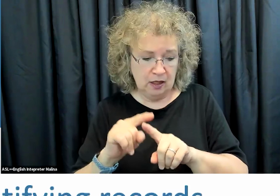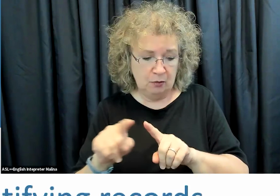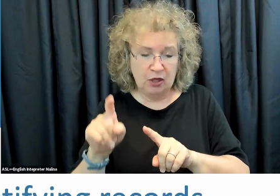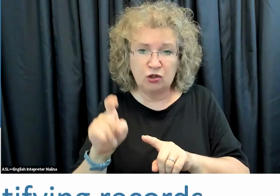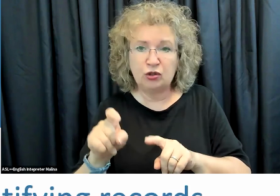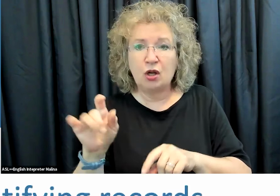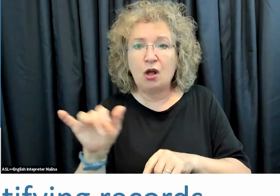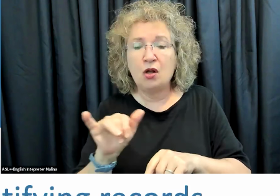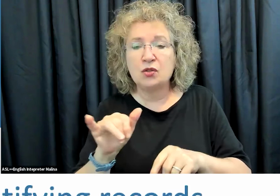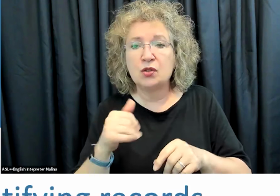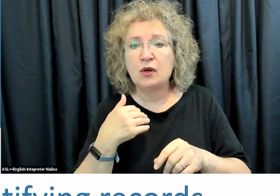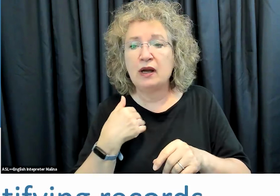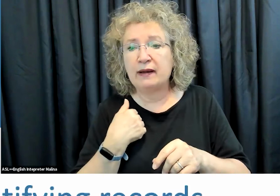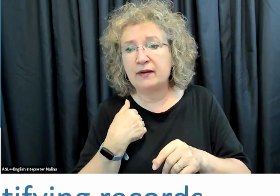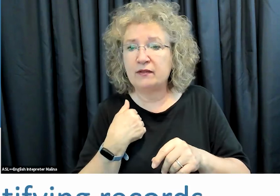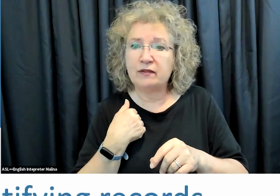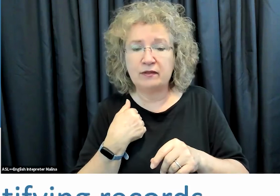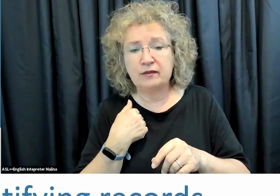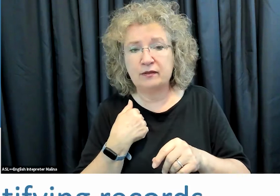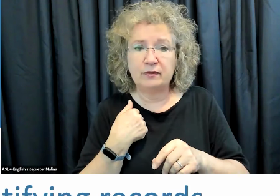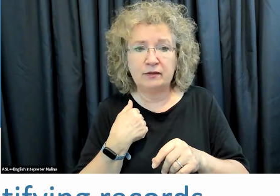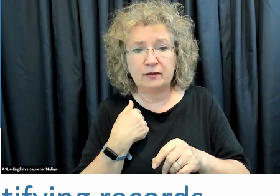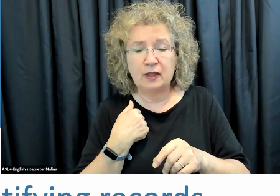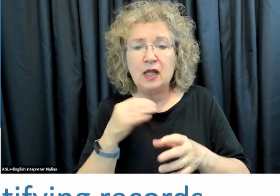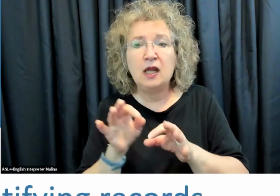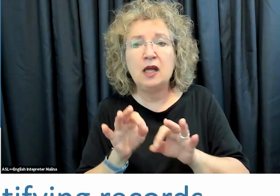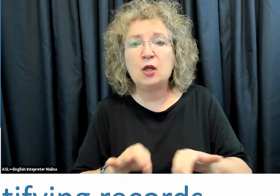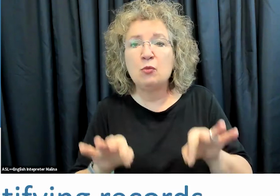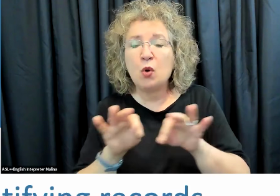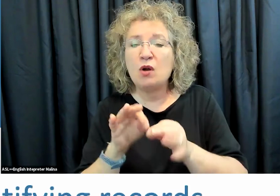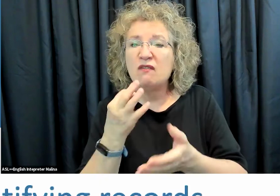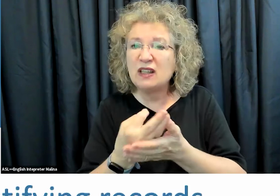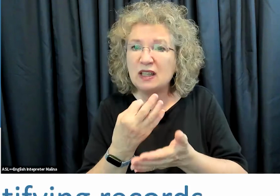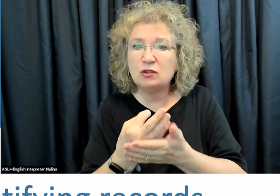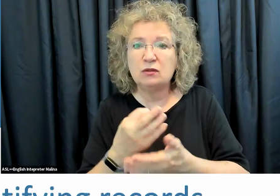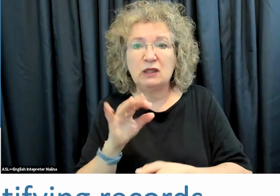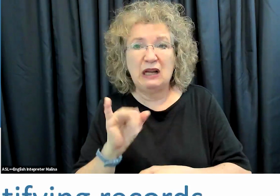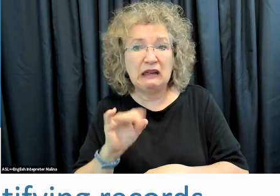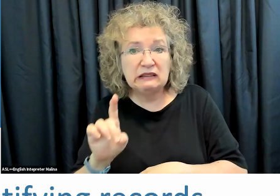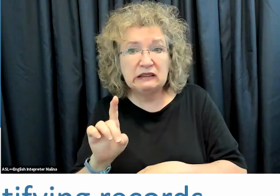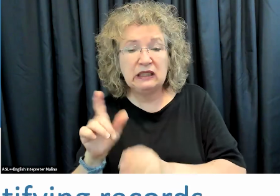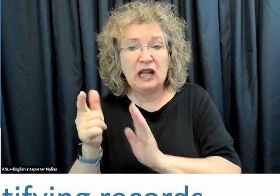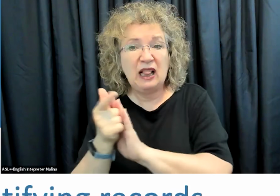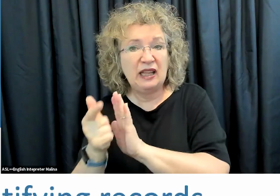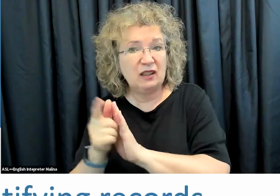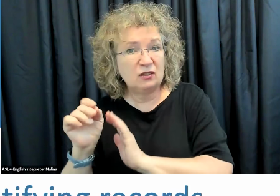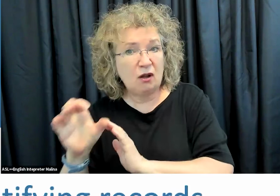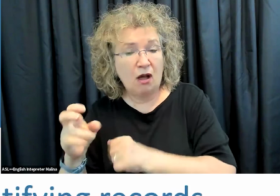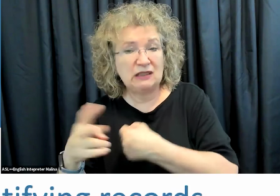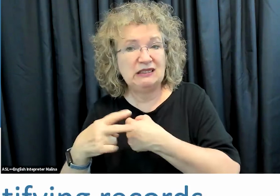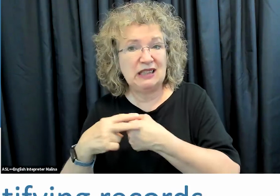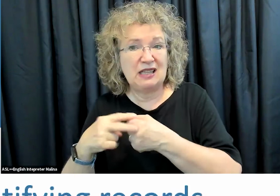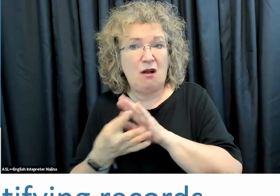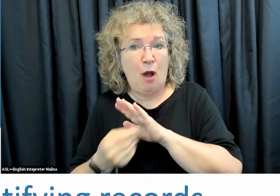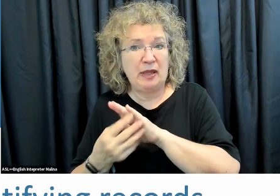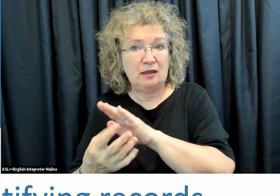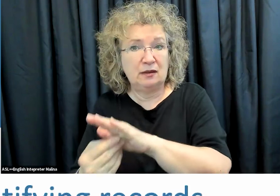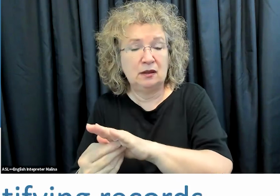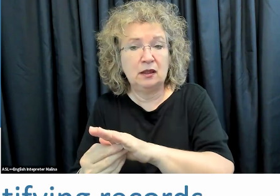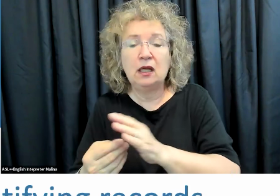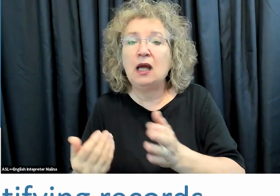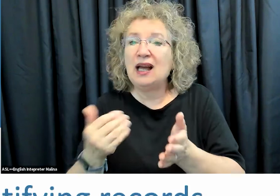important identifying and financial and legal documents. And we want to either store those securely